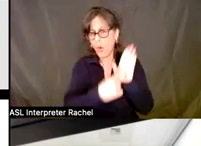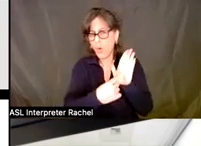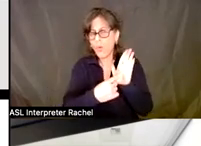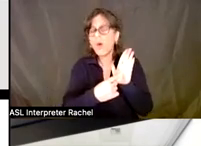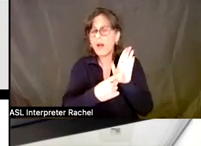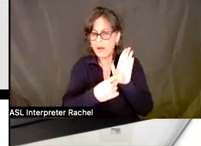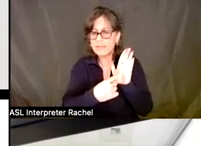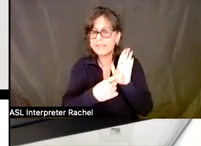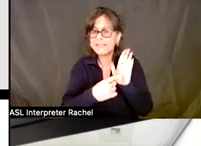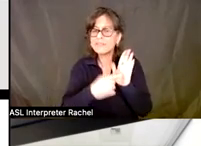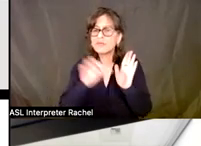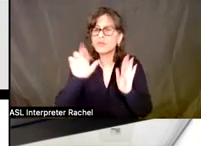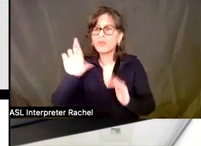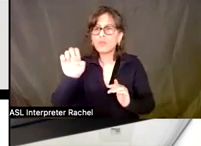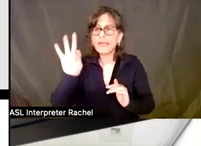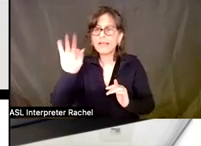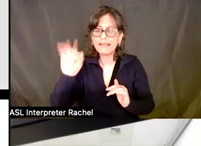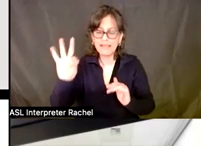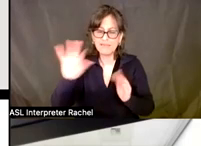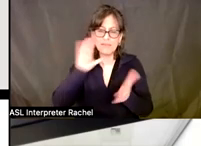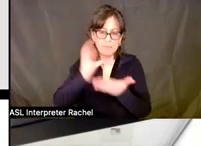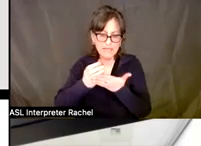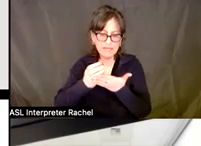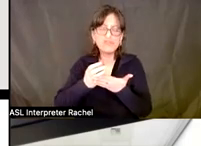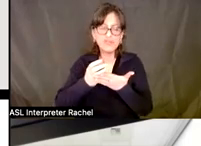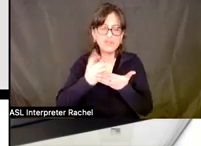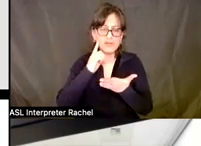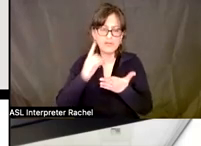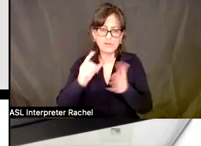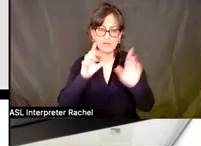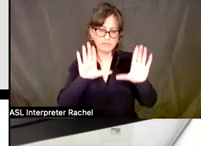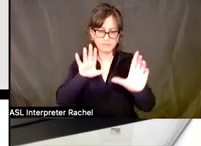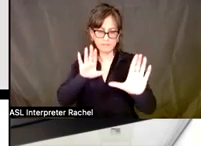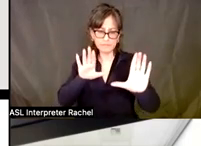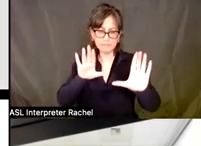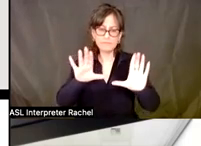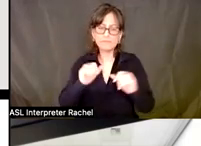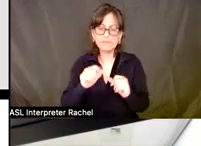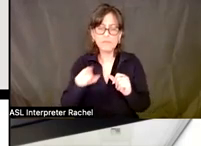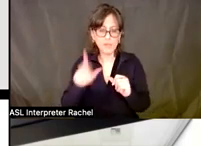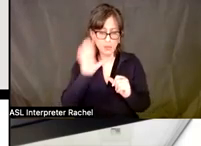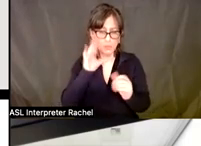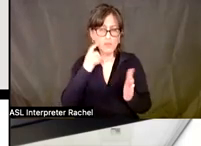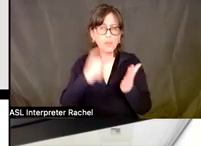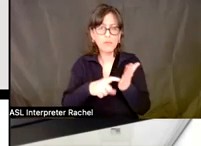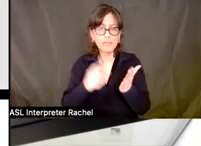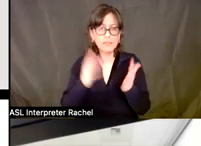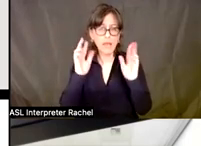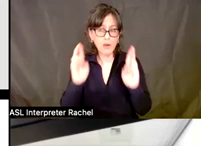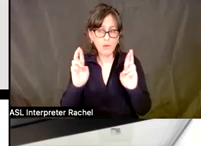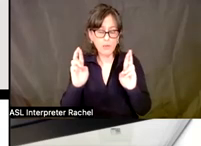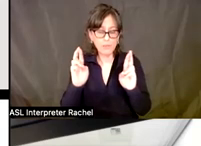is a shaded relief image of the landforms in the Cambria Quadrangle. You will note, I hope,